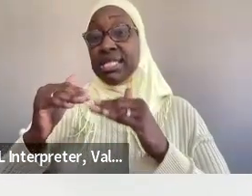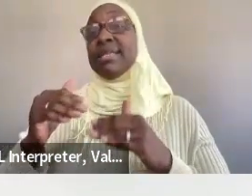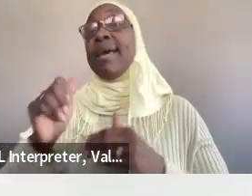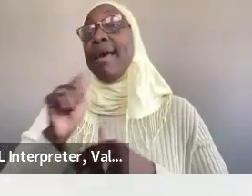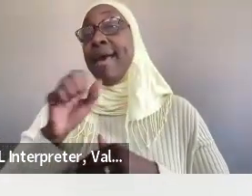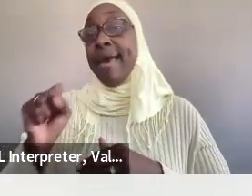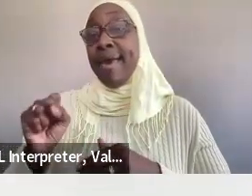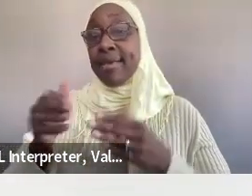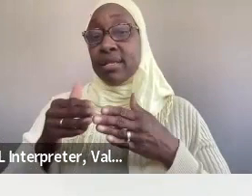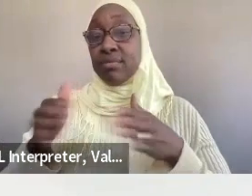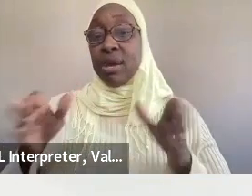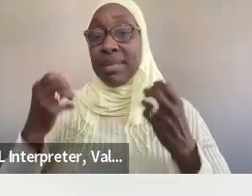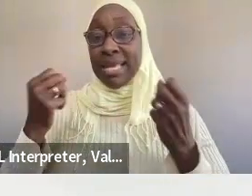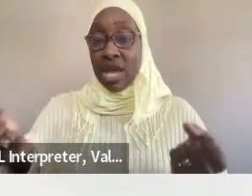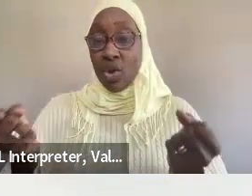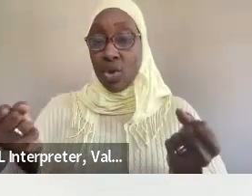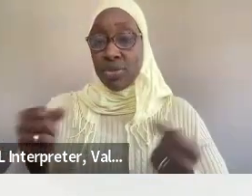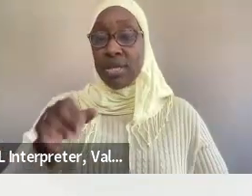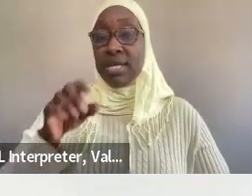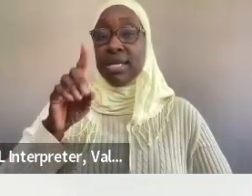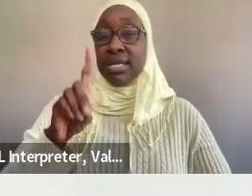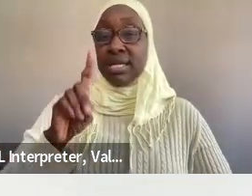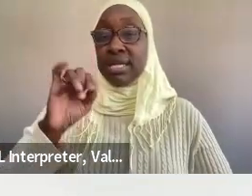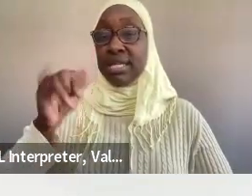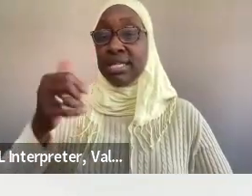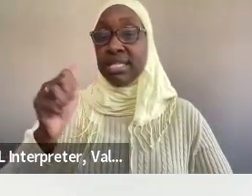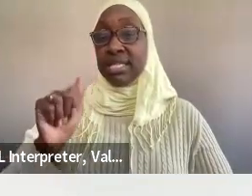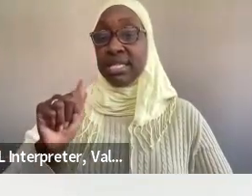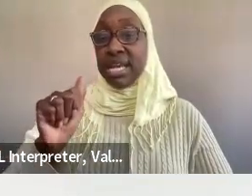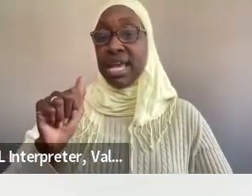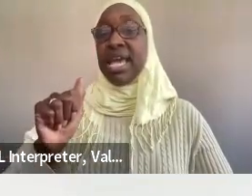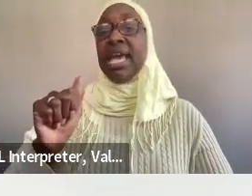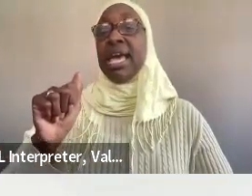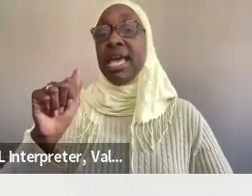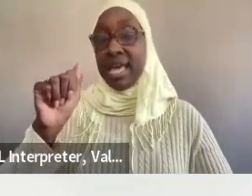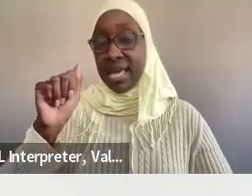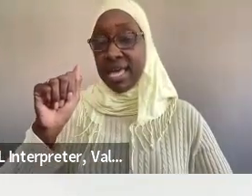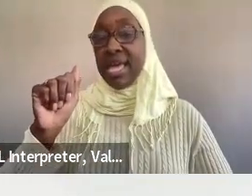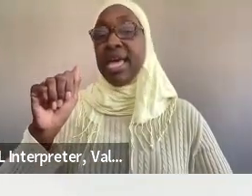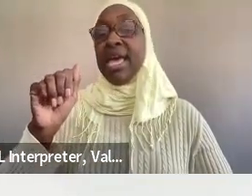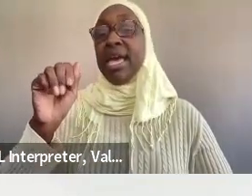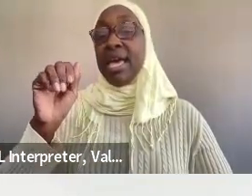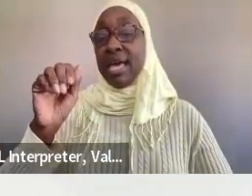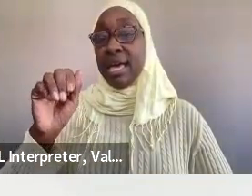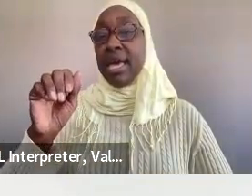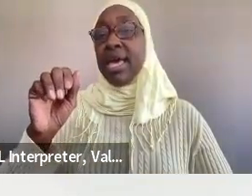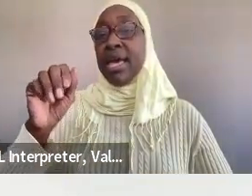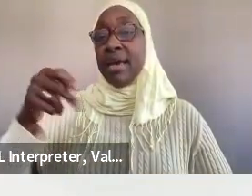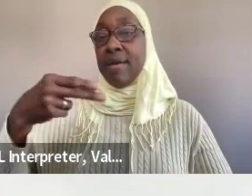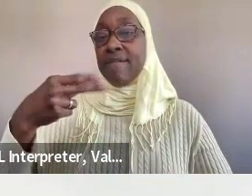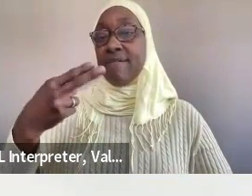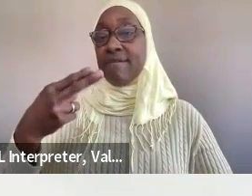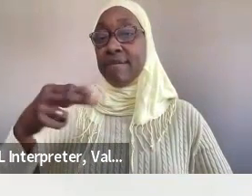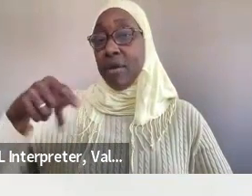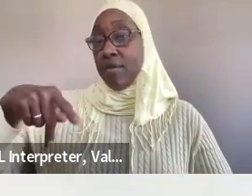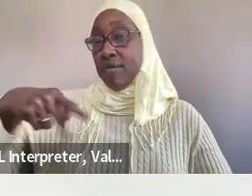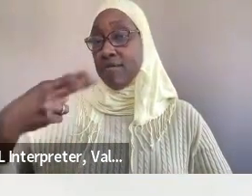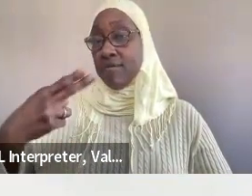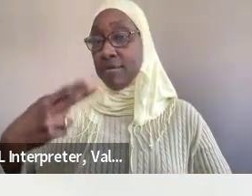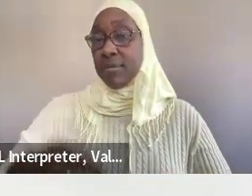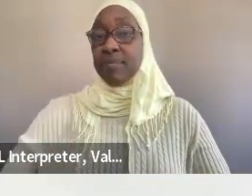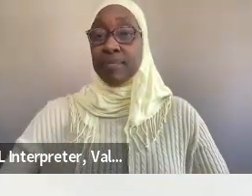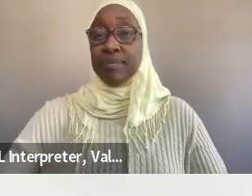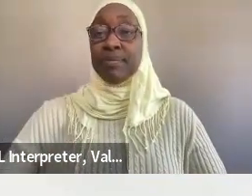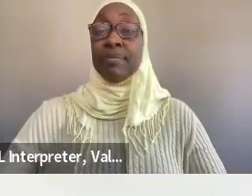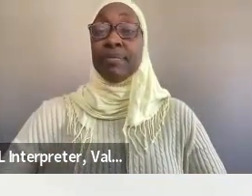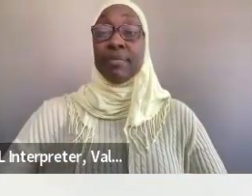lifting up a light bulb that says DJAF in the middle. Yeah, and hi everyone, I'm Anna. I use she, her, hers pronouns. And